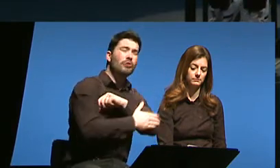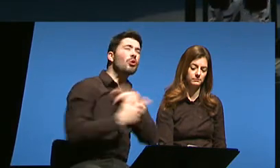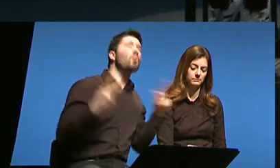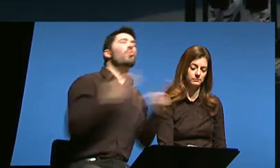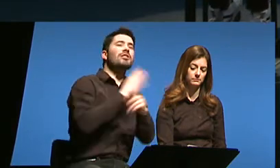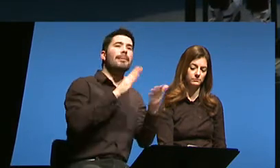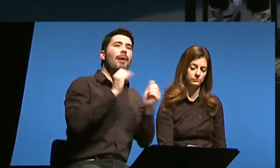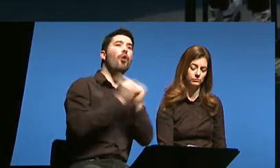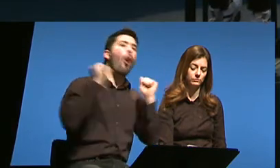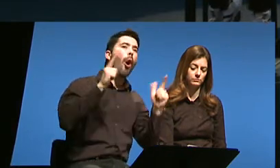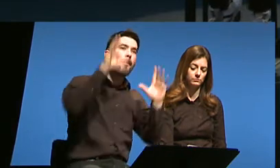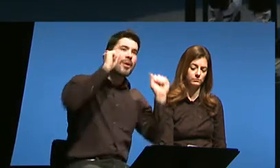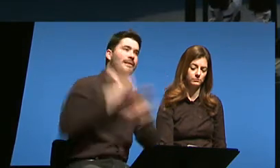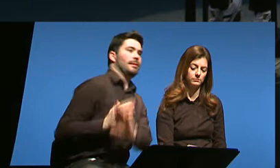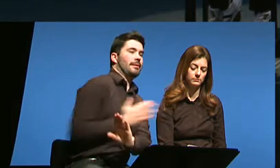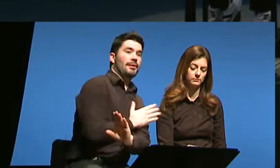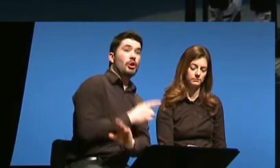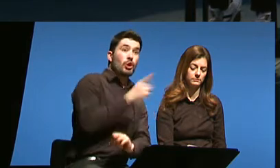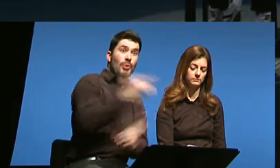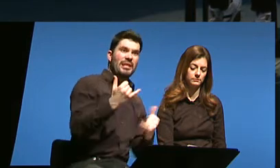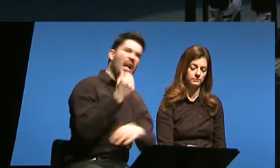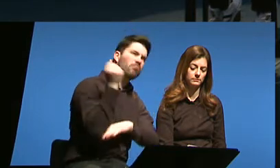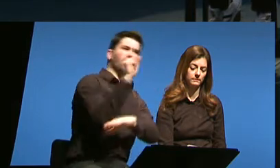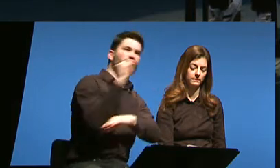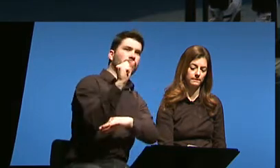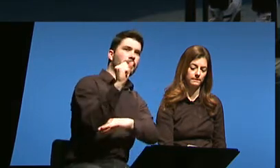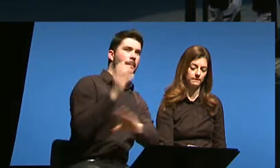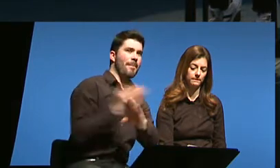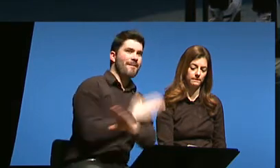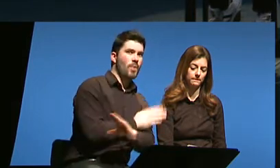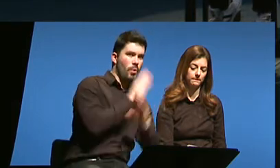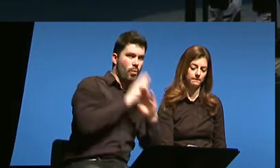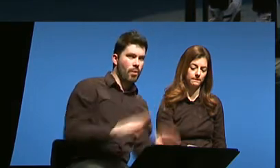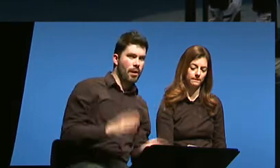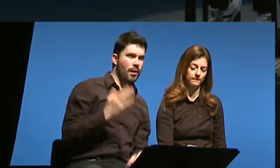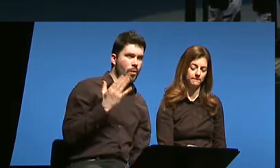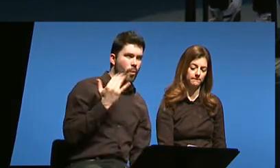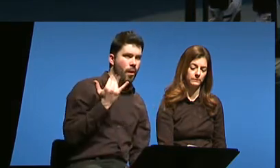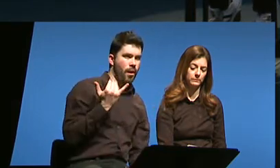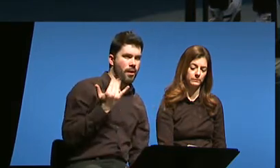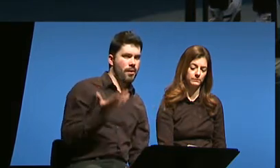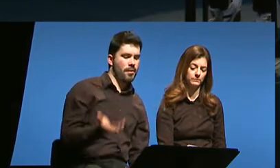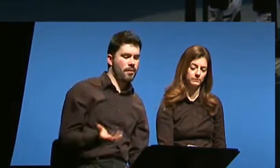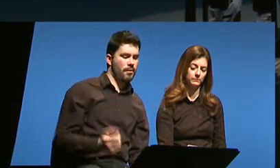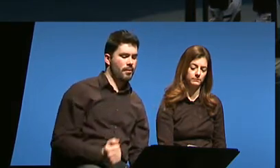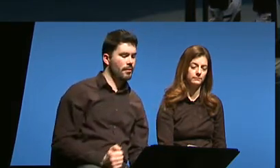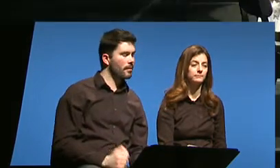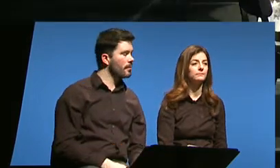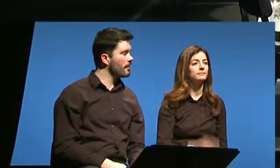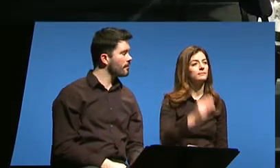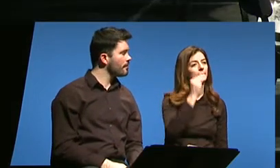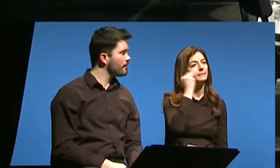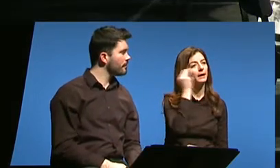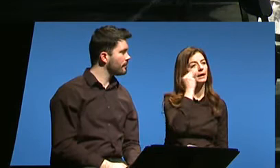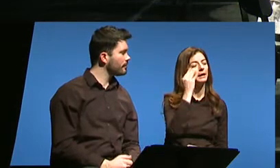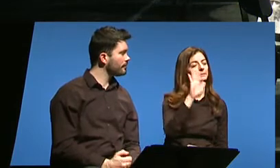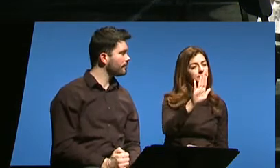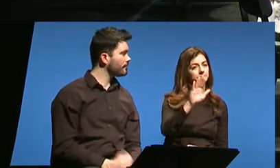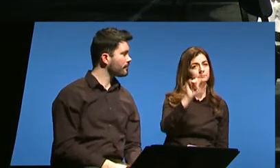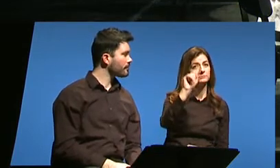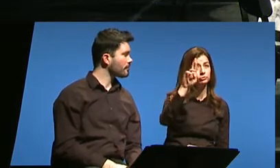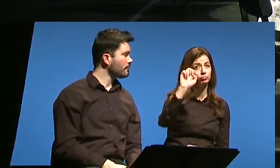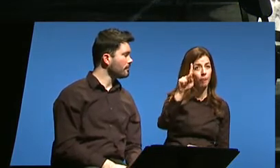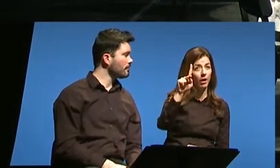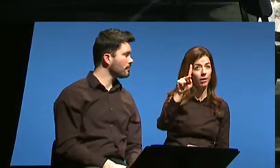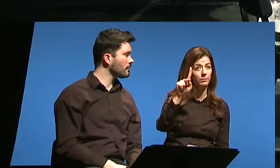today but stay silent before, you just have to ask yourself, how did we get here? I'm not surprised that Trump is doing